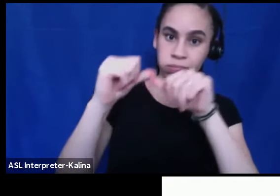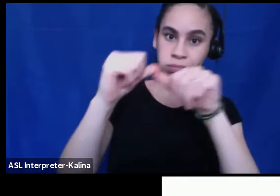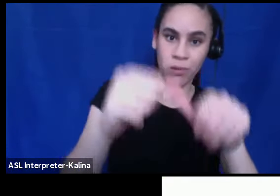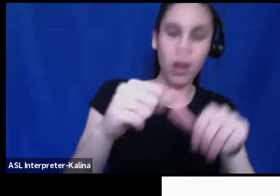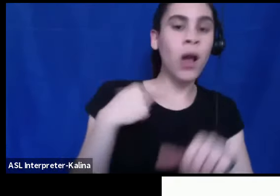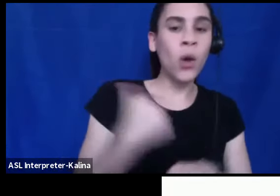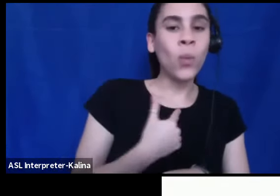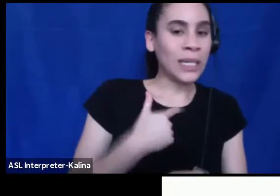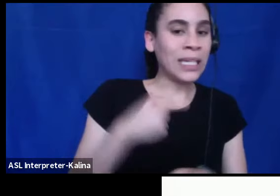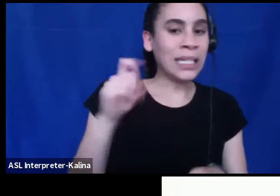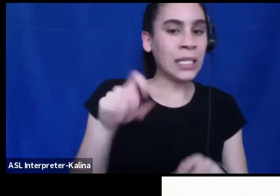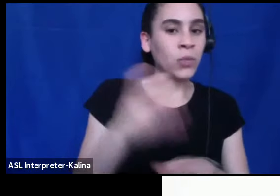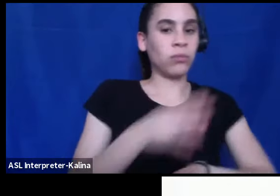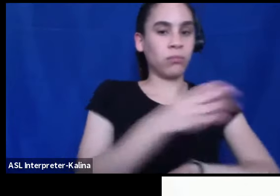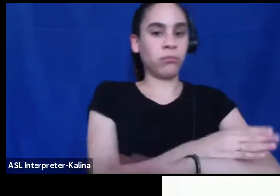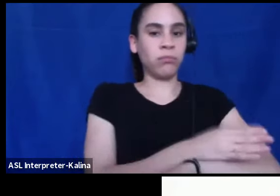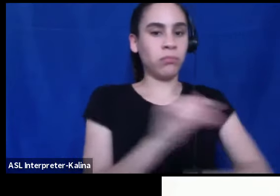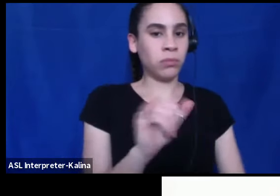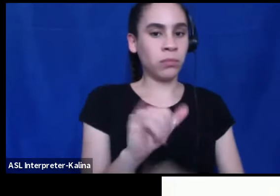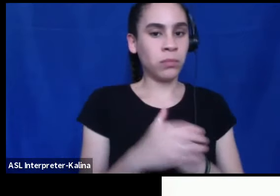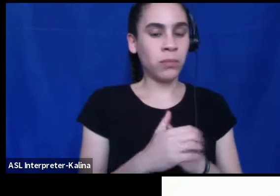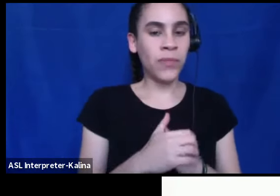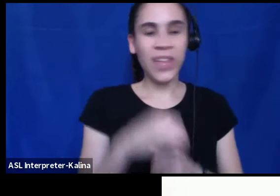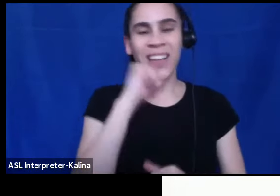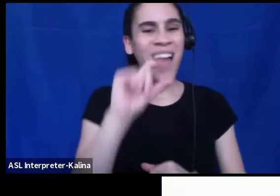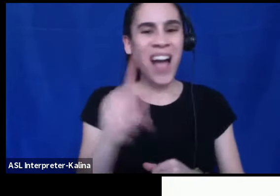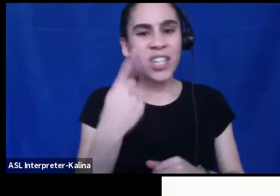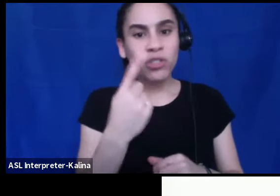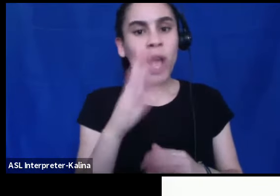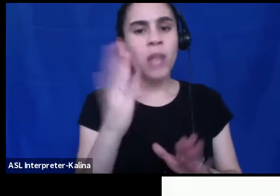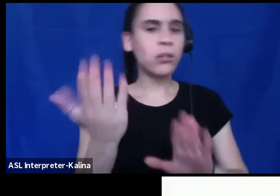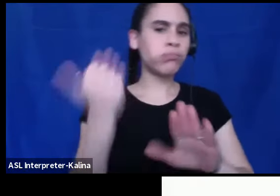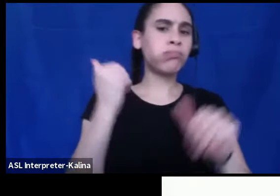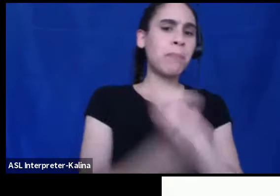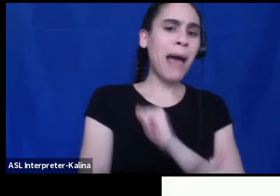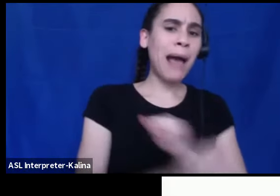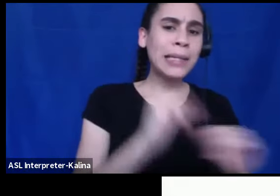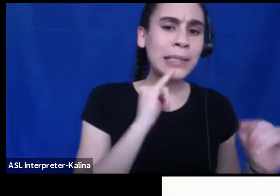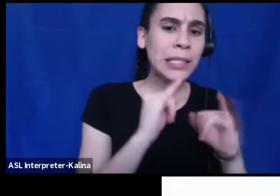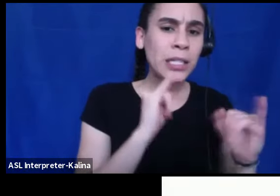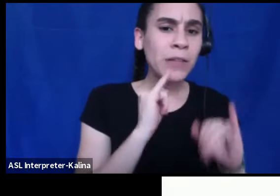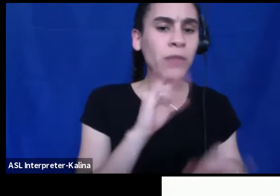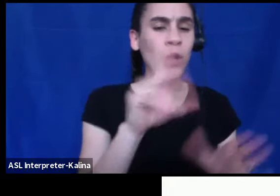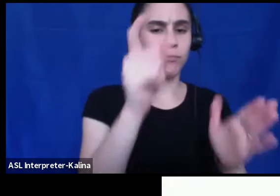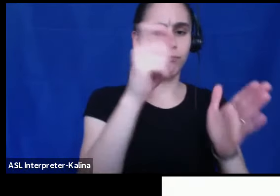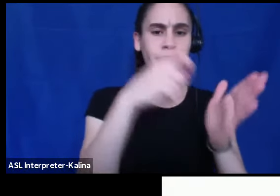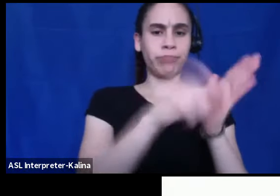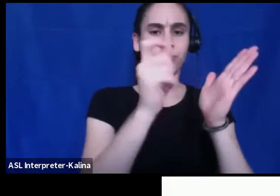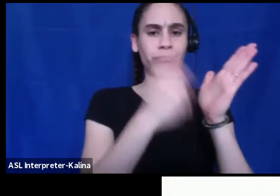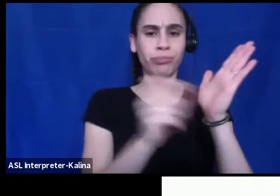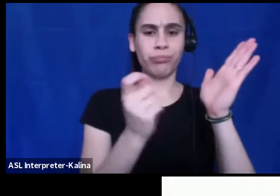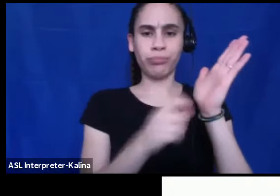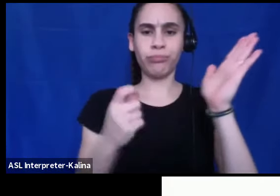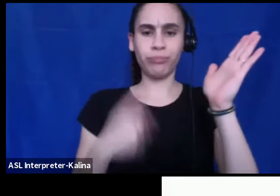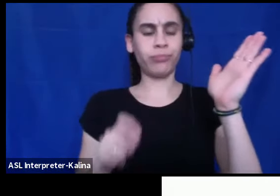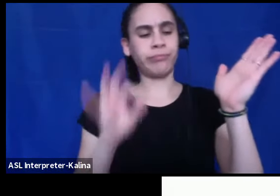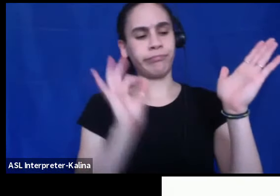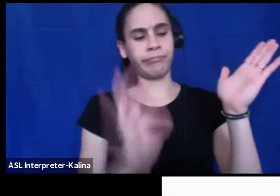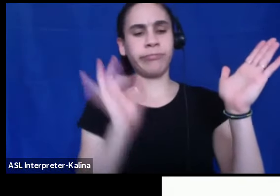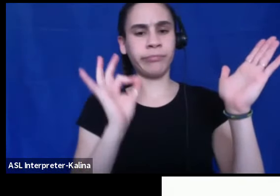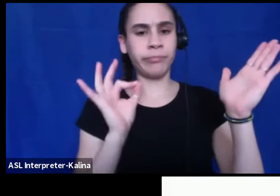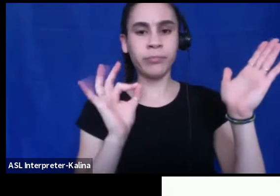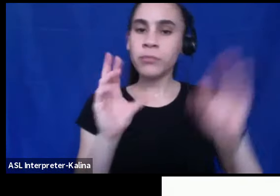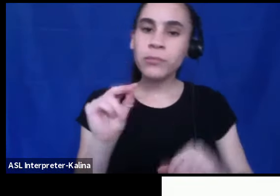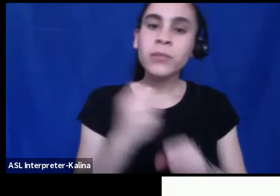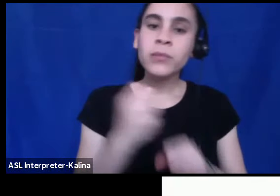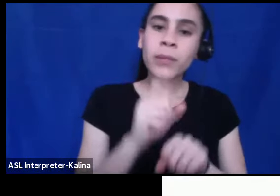there, right? It's not just about getting them through that interview and getting them in the door and checking a box. Making sure that they are successful and have